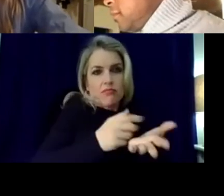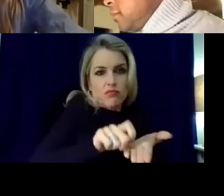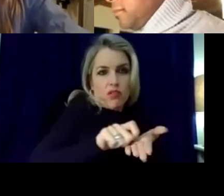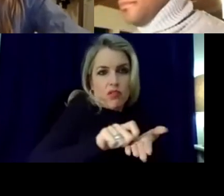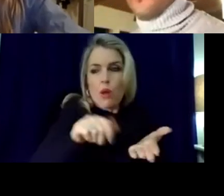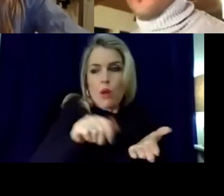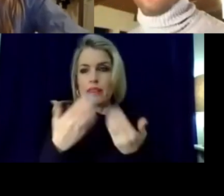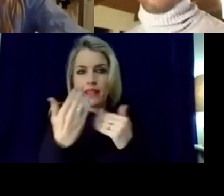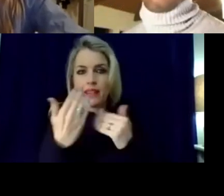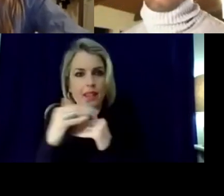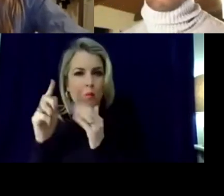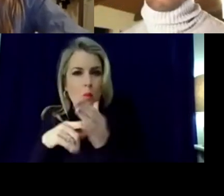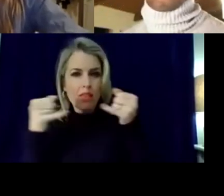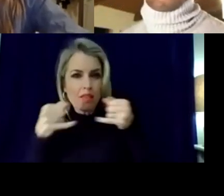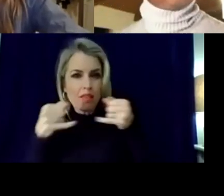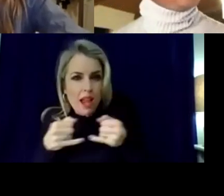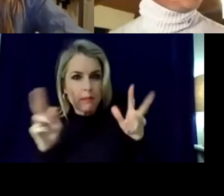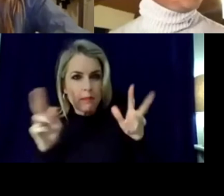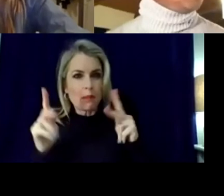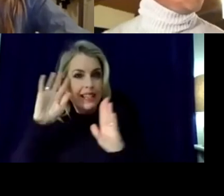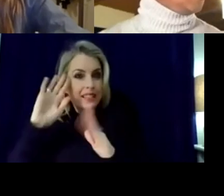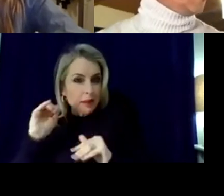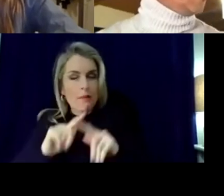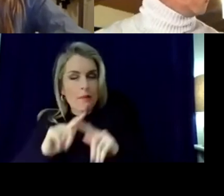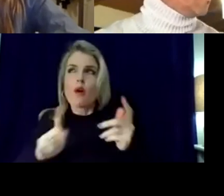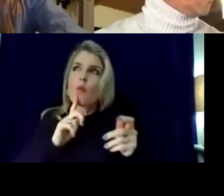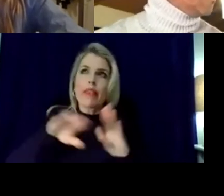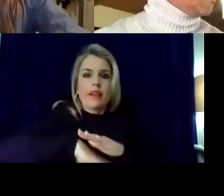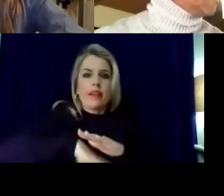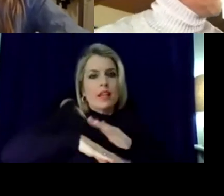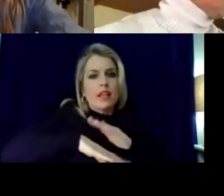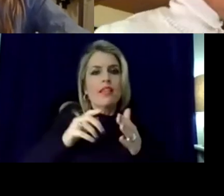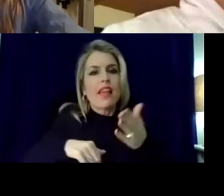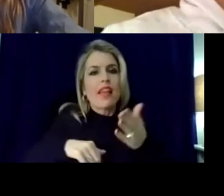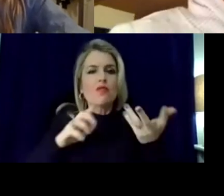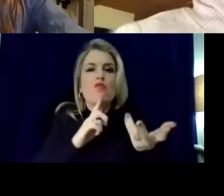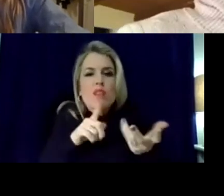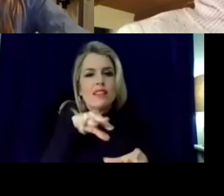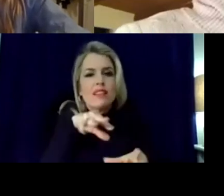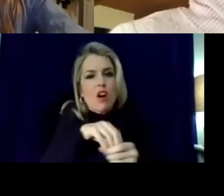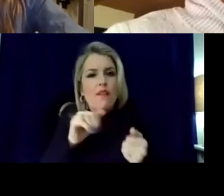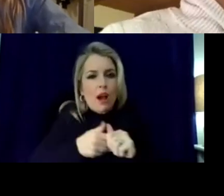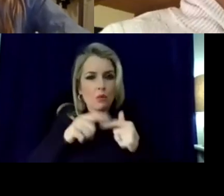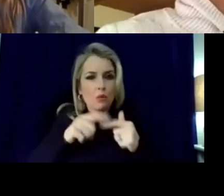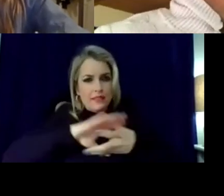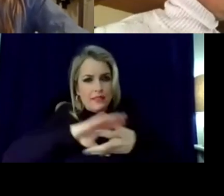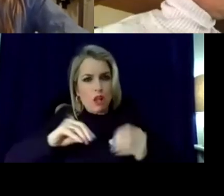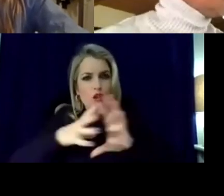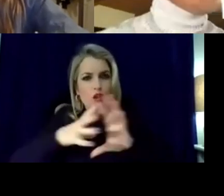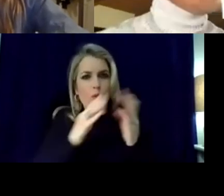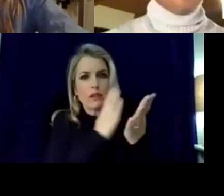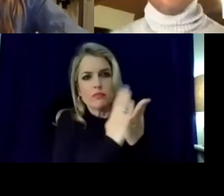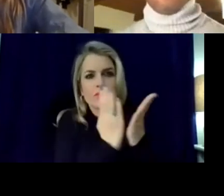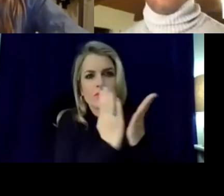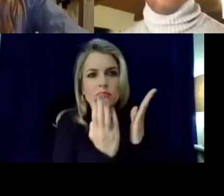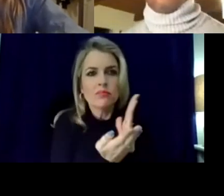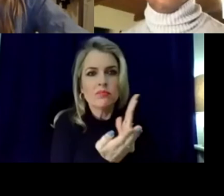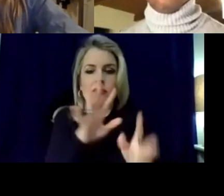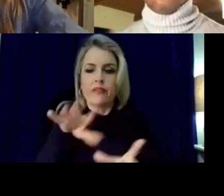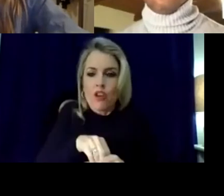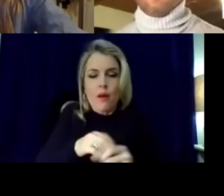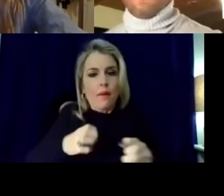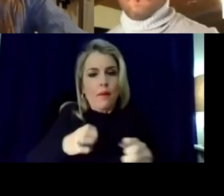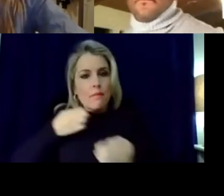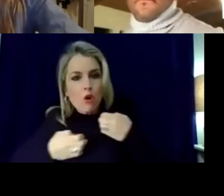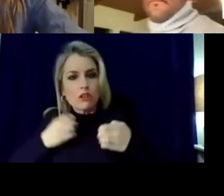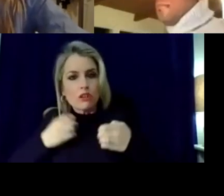of lines people expect. But fundamentally, the like mechanics of telling a story and trying to impart an emotion or a